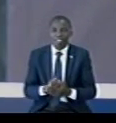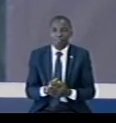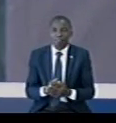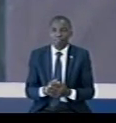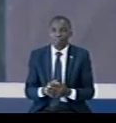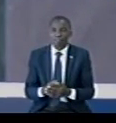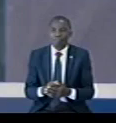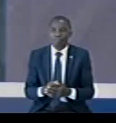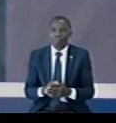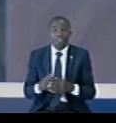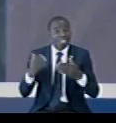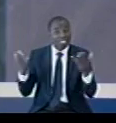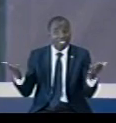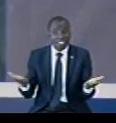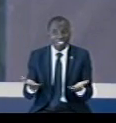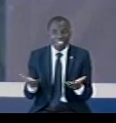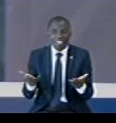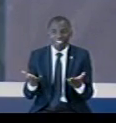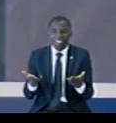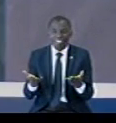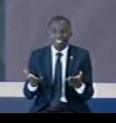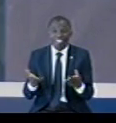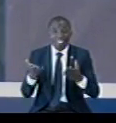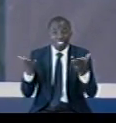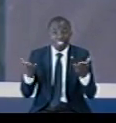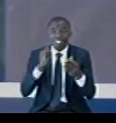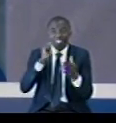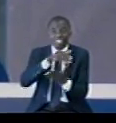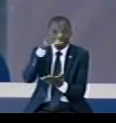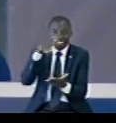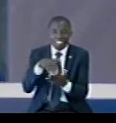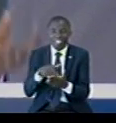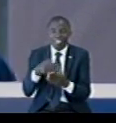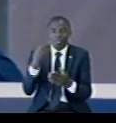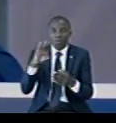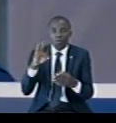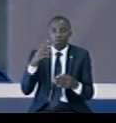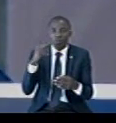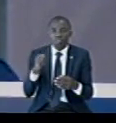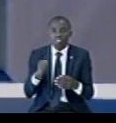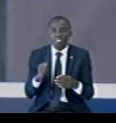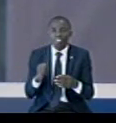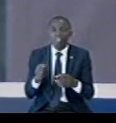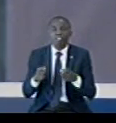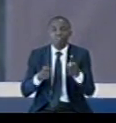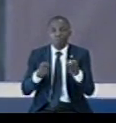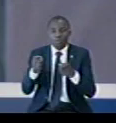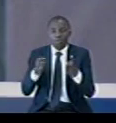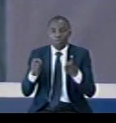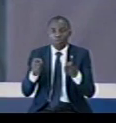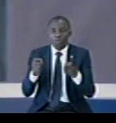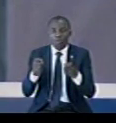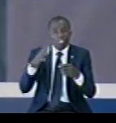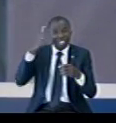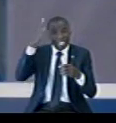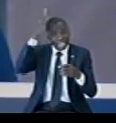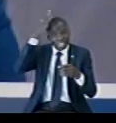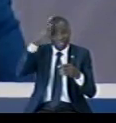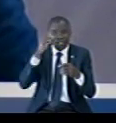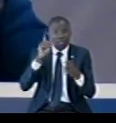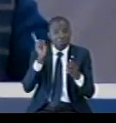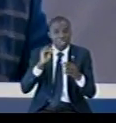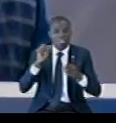And now here is the center of the command and control headquarters where power